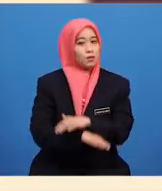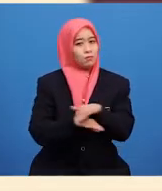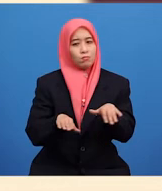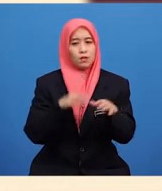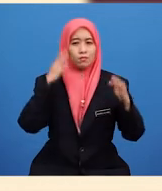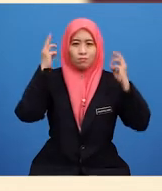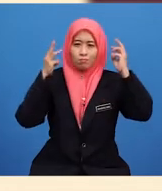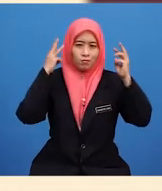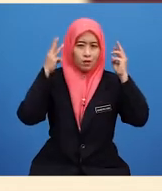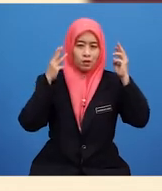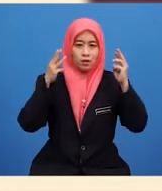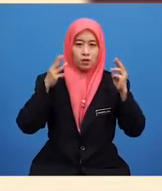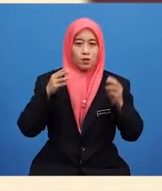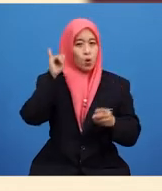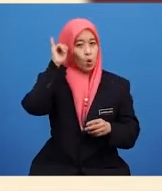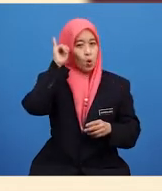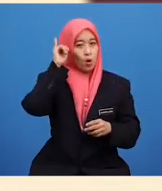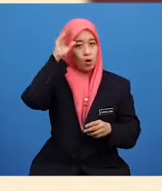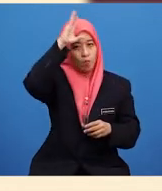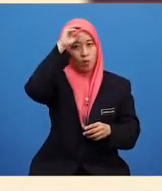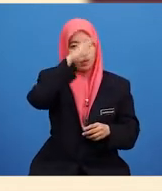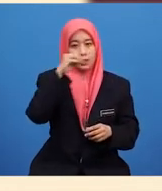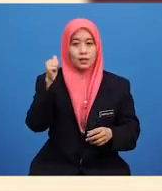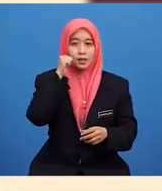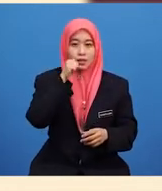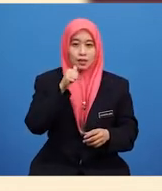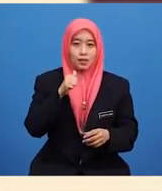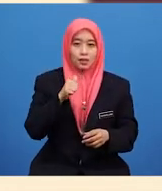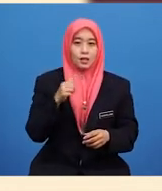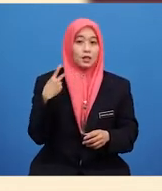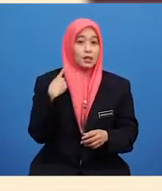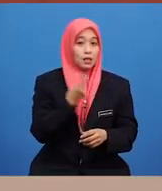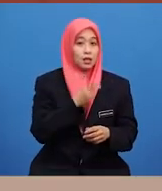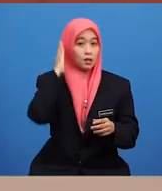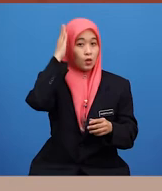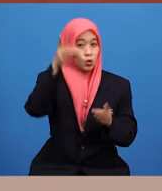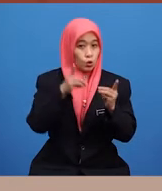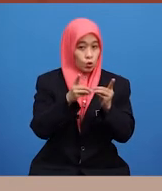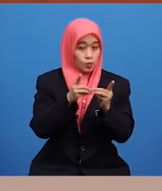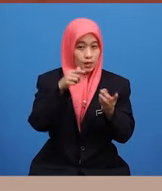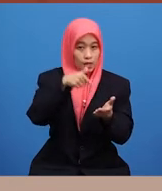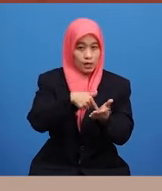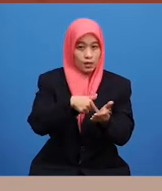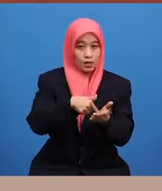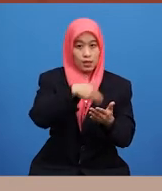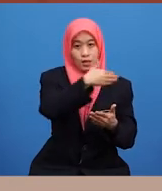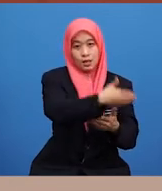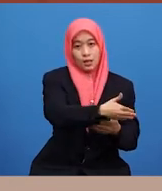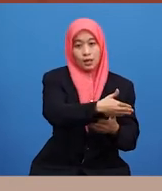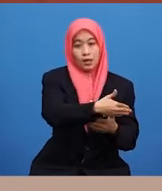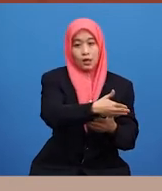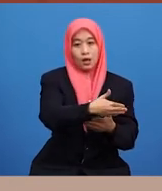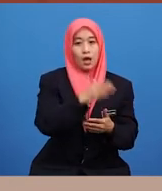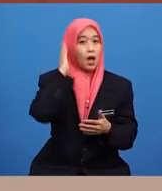girls, we will definitely meet again in the next episode. Don't forget to tune again to